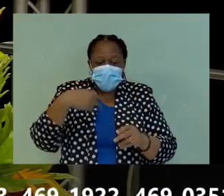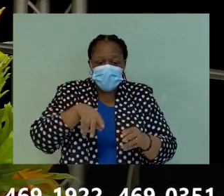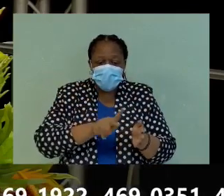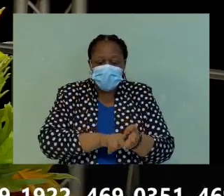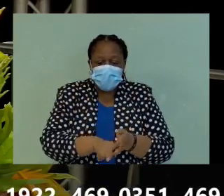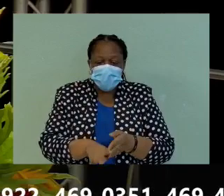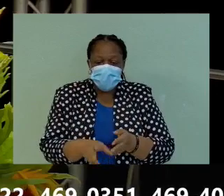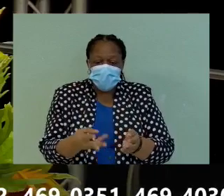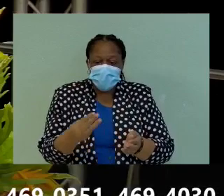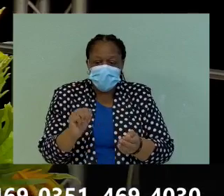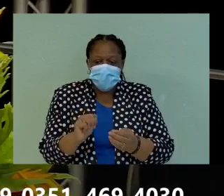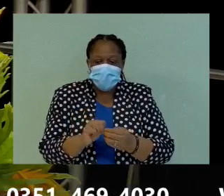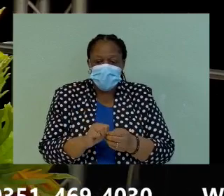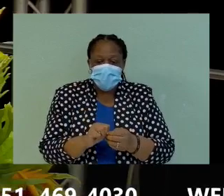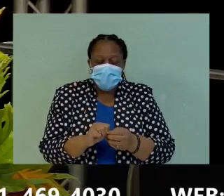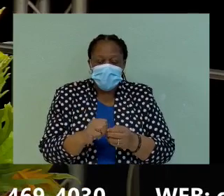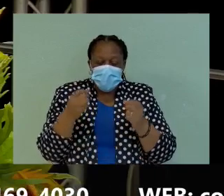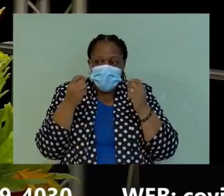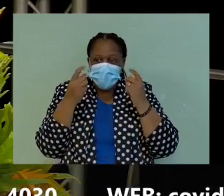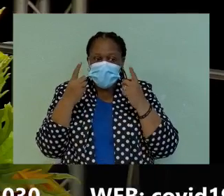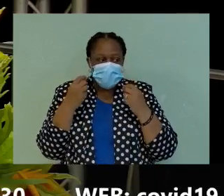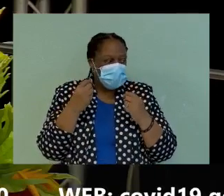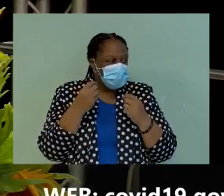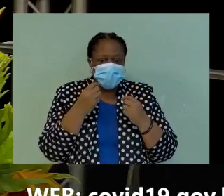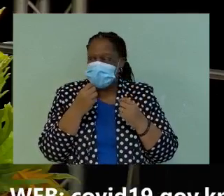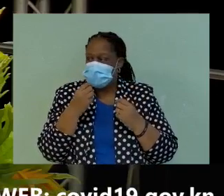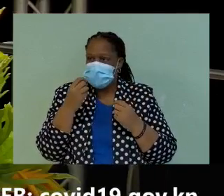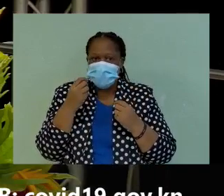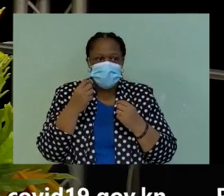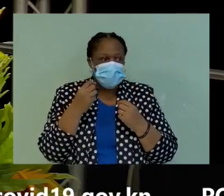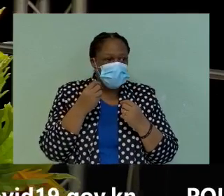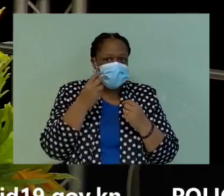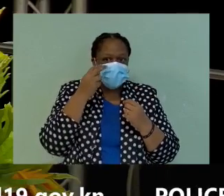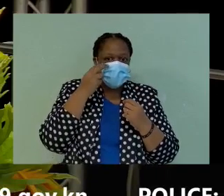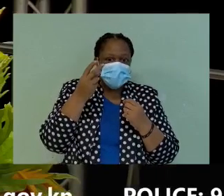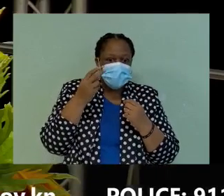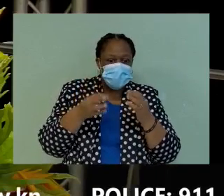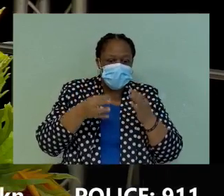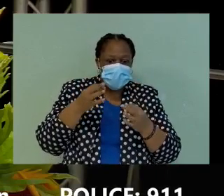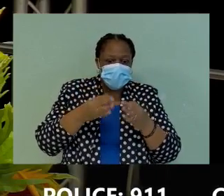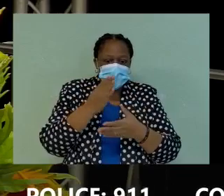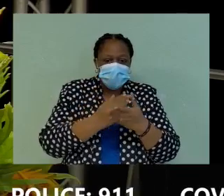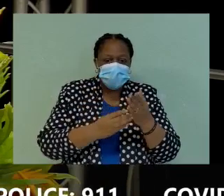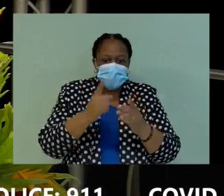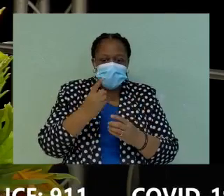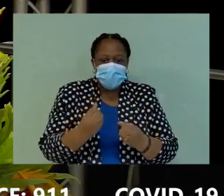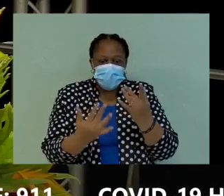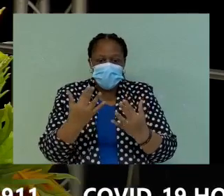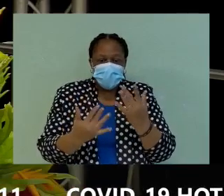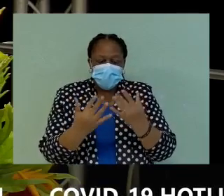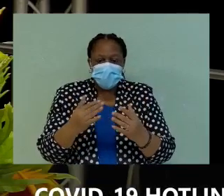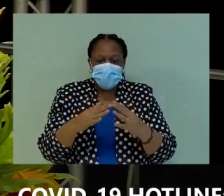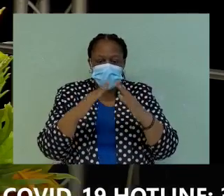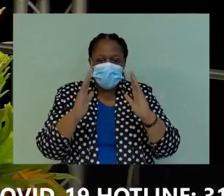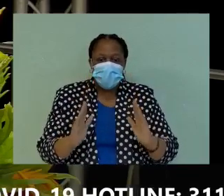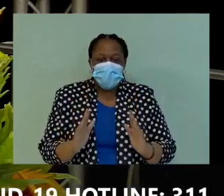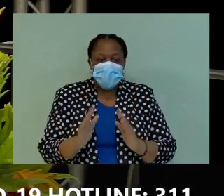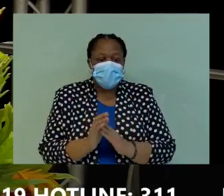middle of the night looking to see if my house was set afire. I never knew if these threats to our lives would